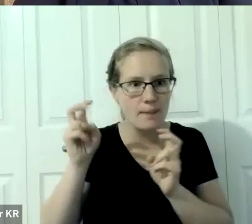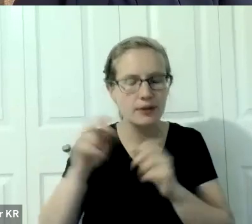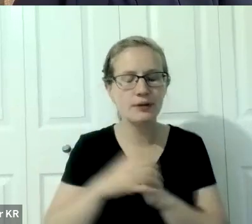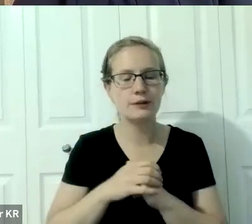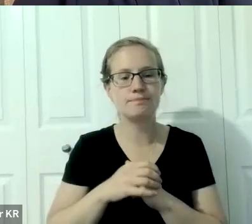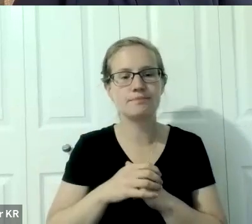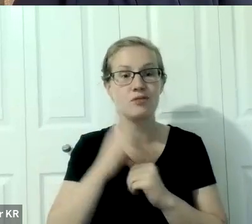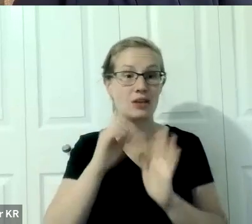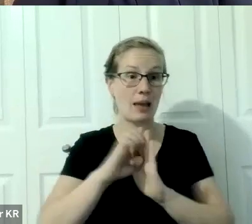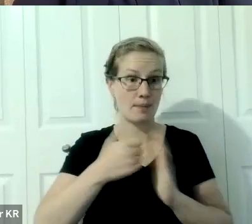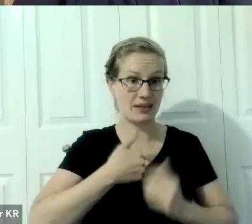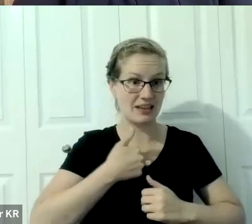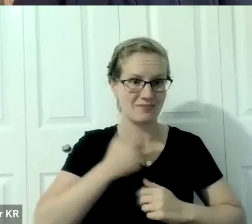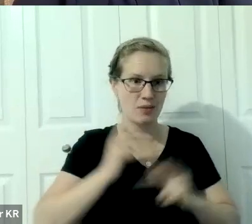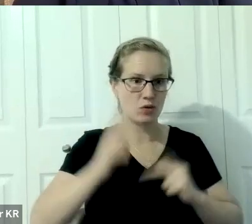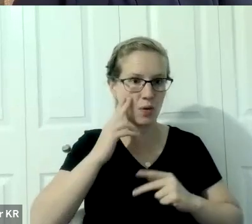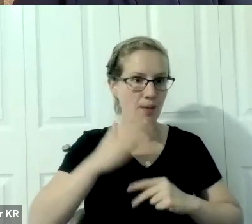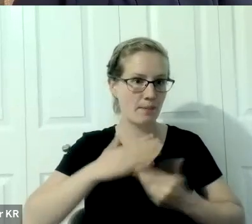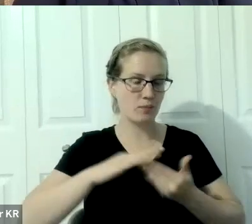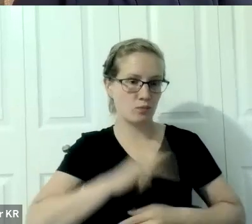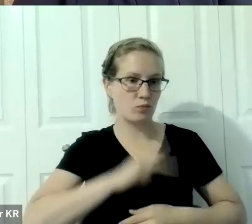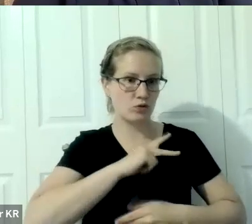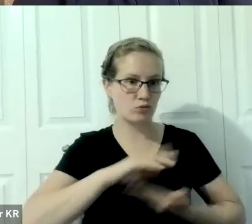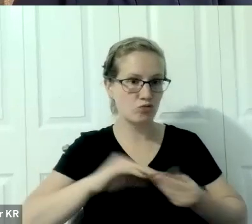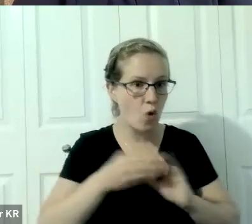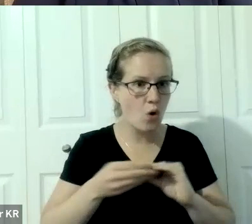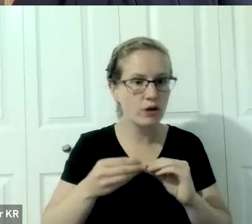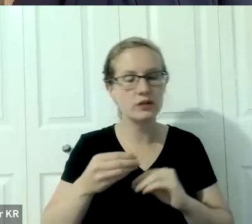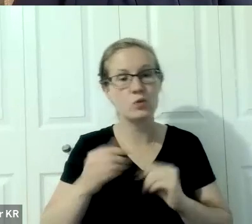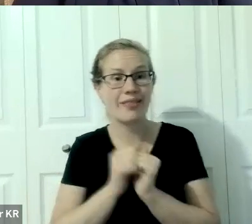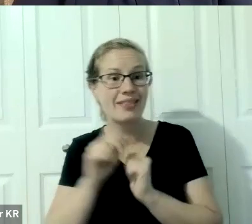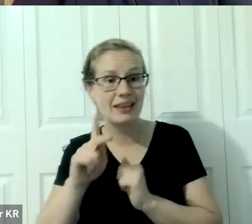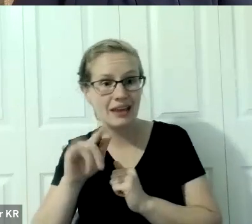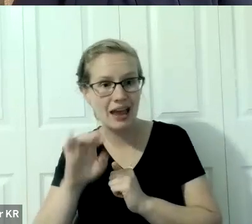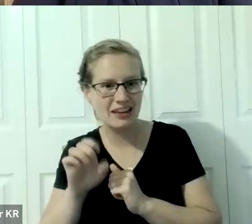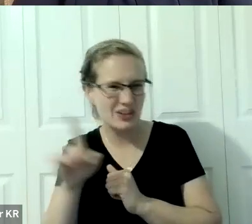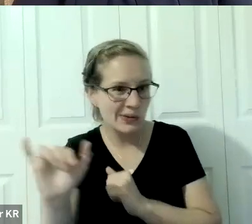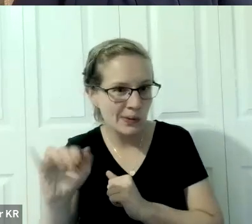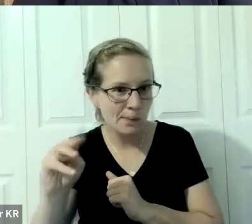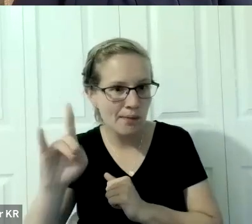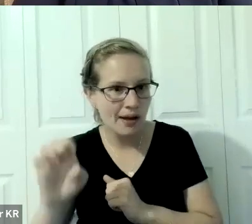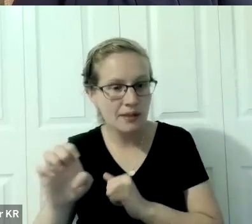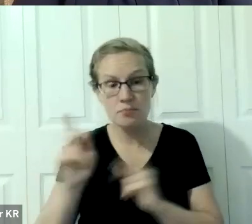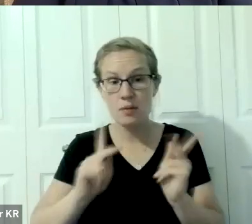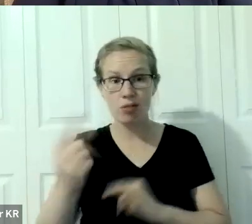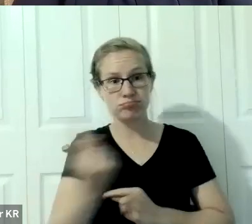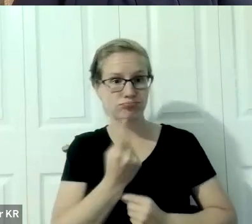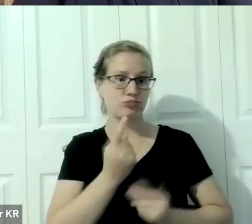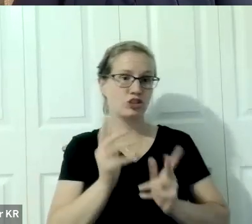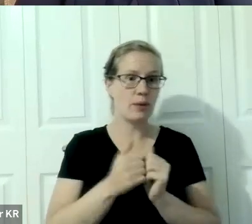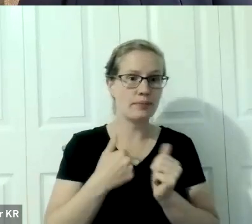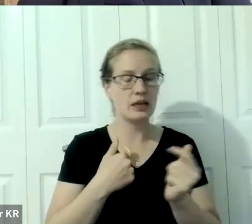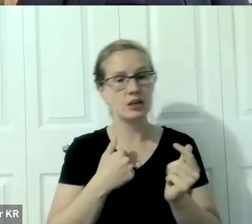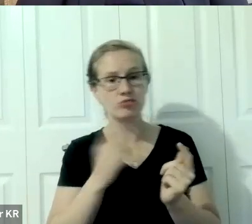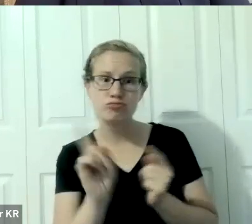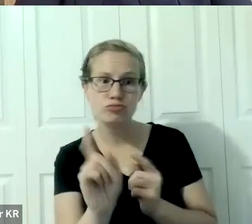for example, myself, people know my personal story and my story with Katie, and I'm sure this is true with you, Mike, where people will come up and talk to you a little bit about